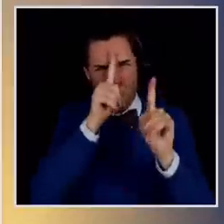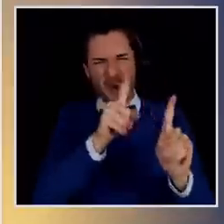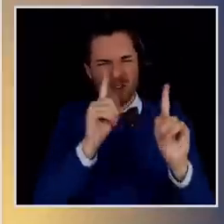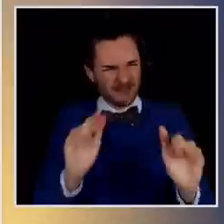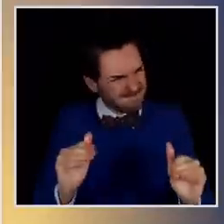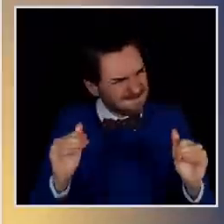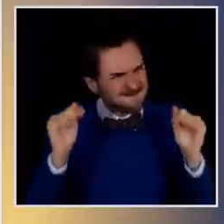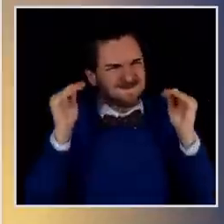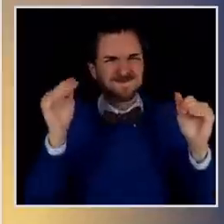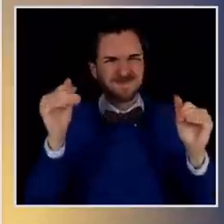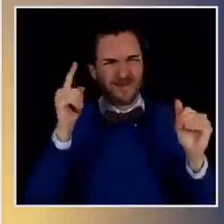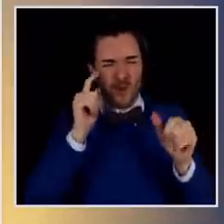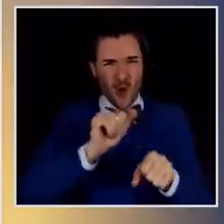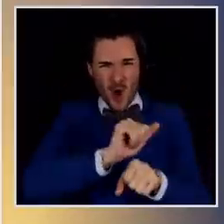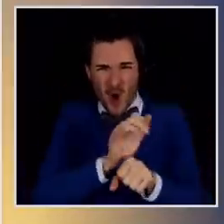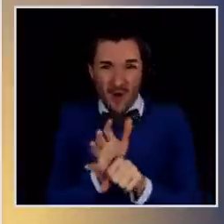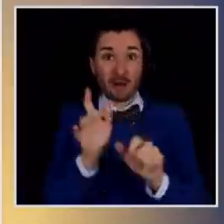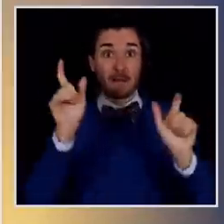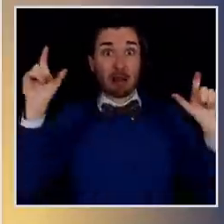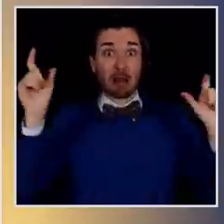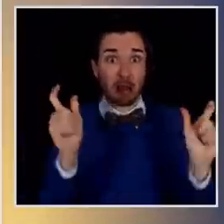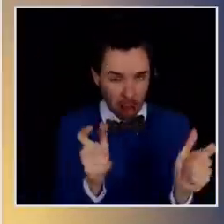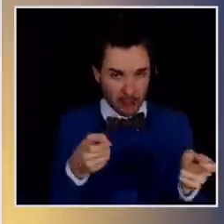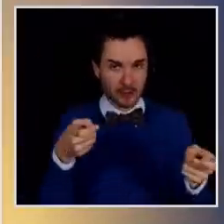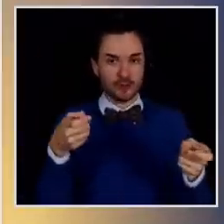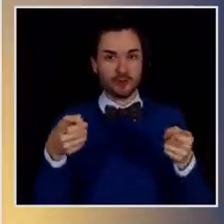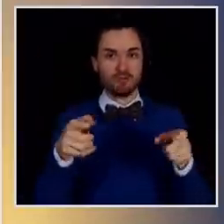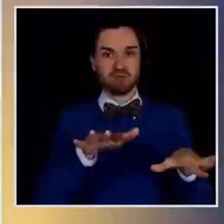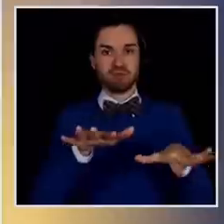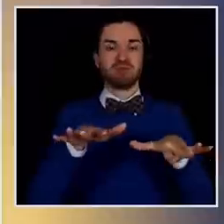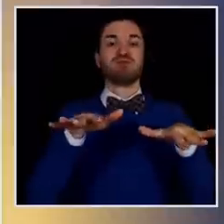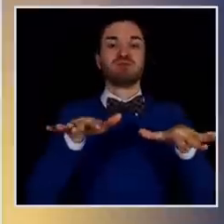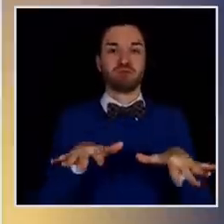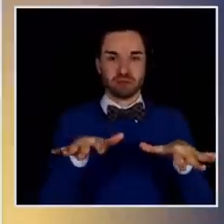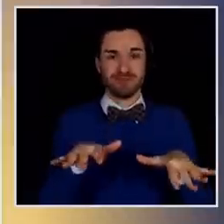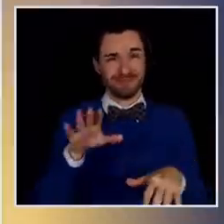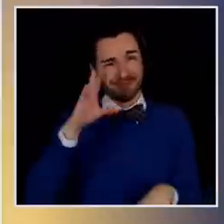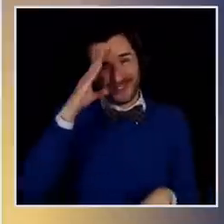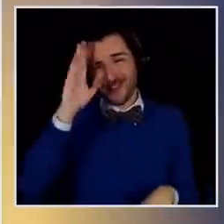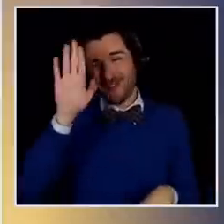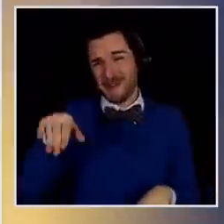pandemic. Folks, I'm a proud Democrat,